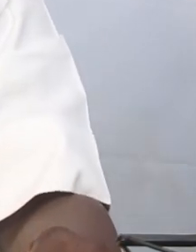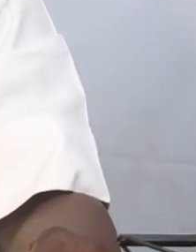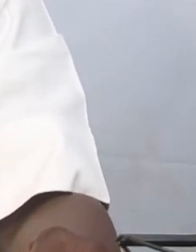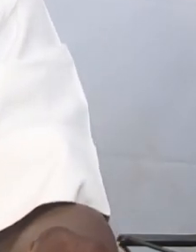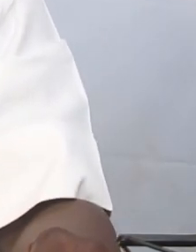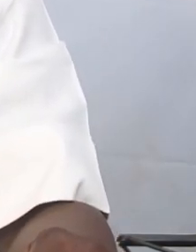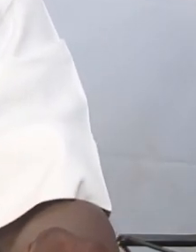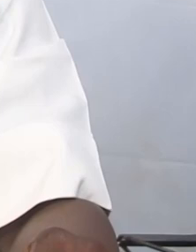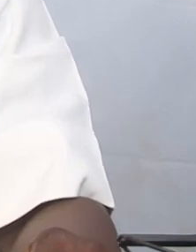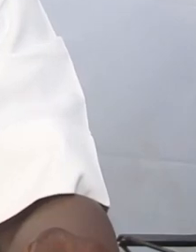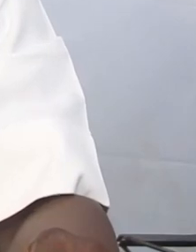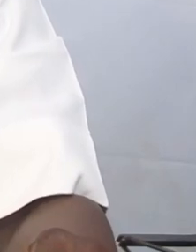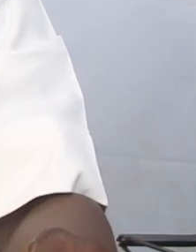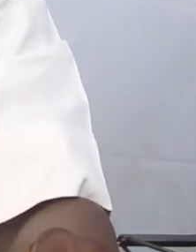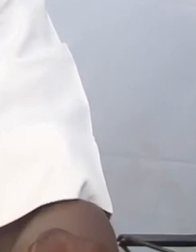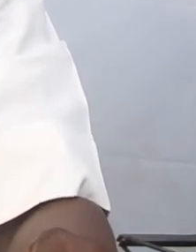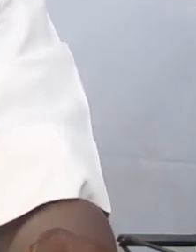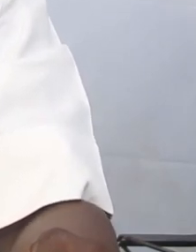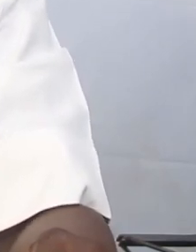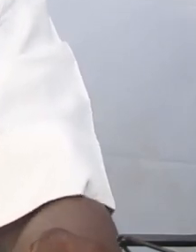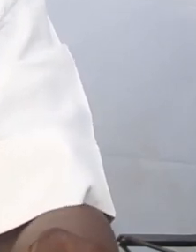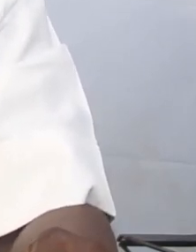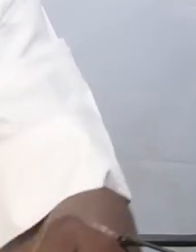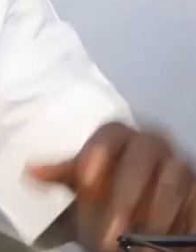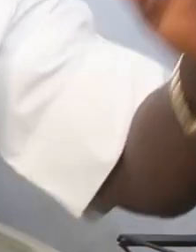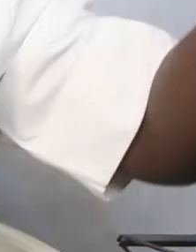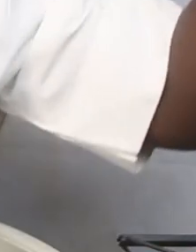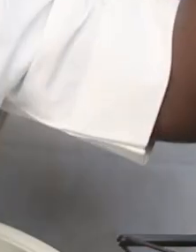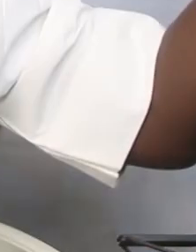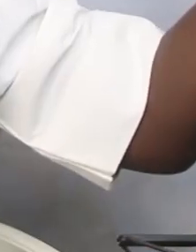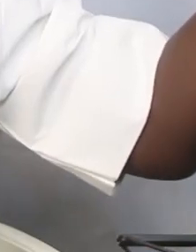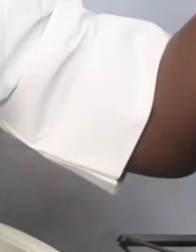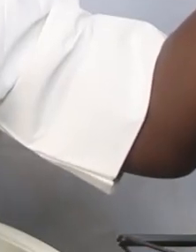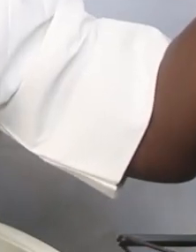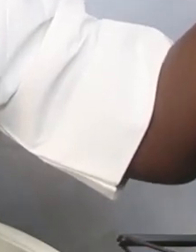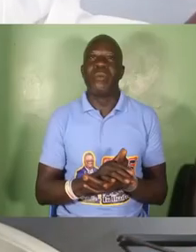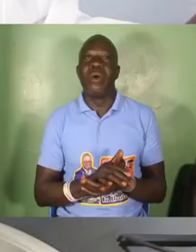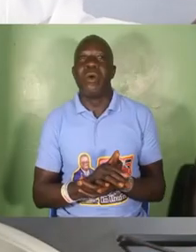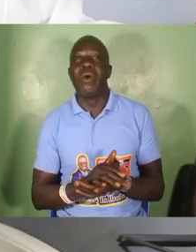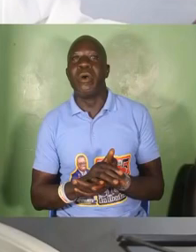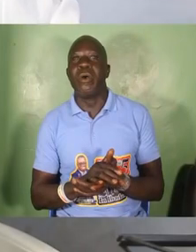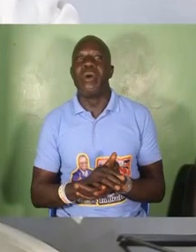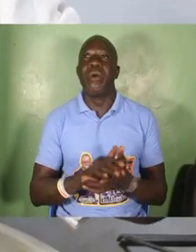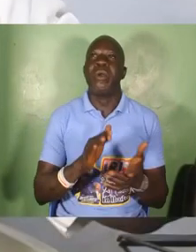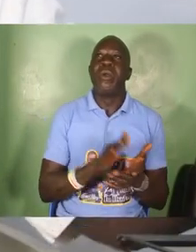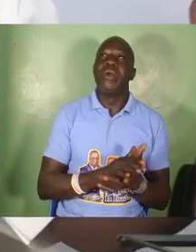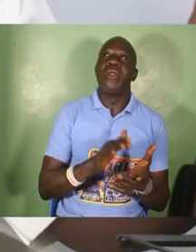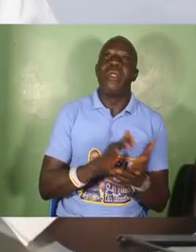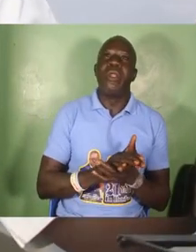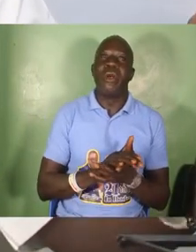àti lọ́rùn. Ẹni bá ní ọ, ó ti mọ ohun gbogbo.